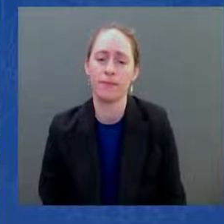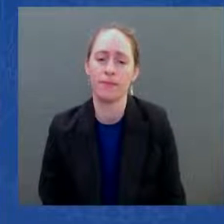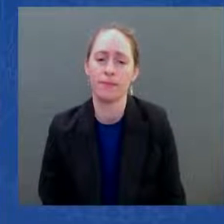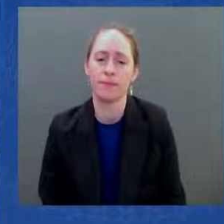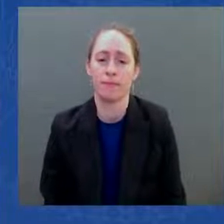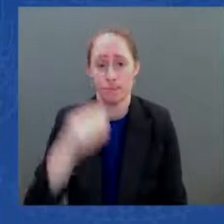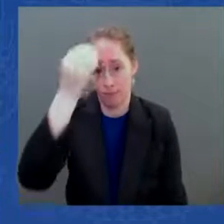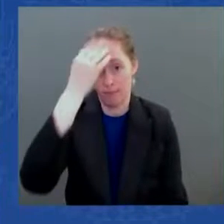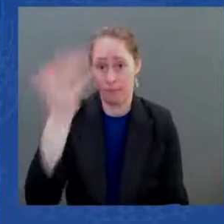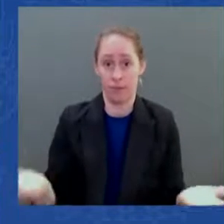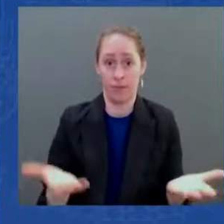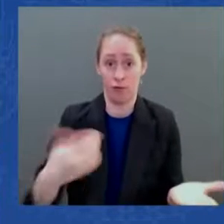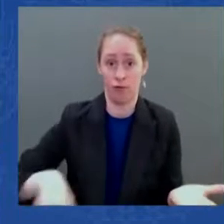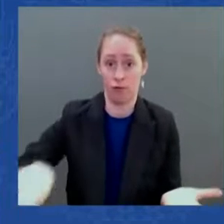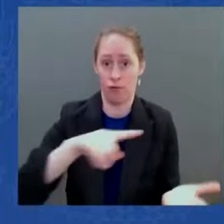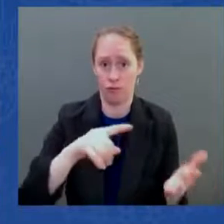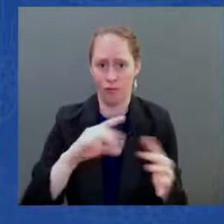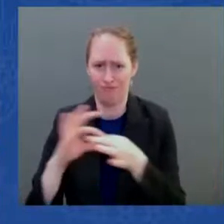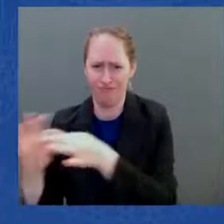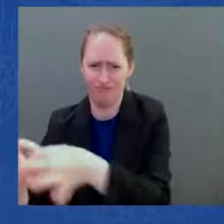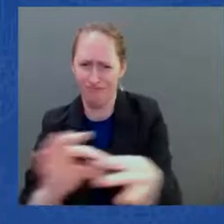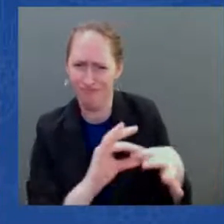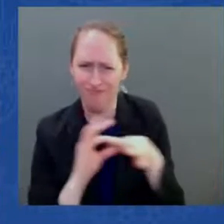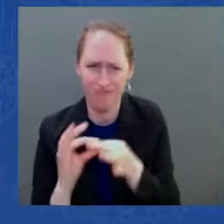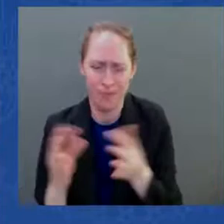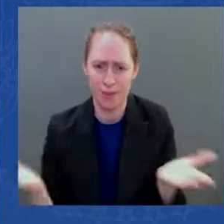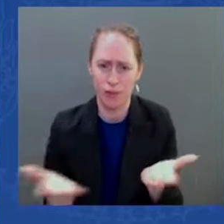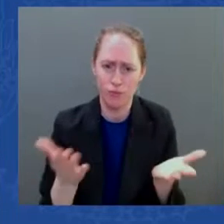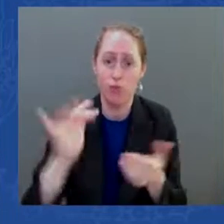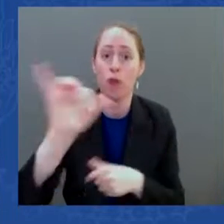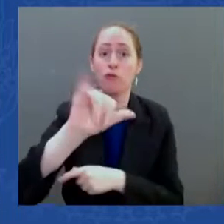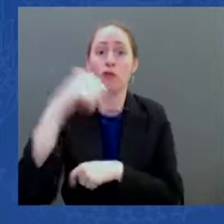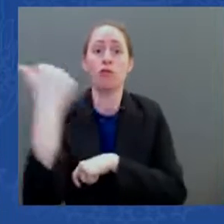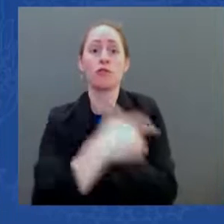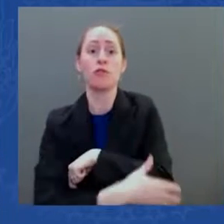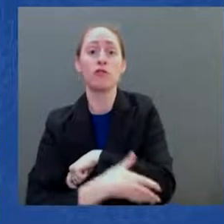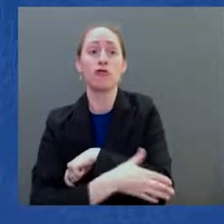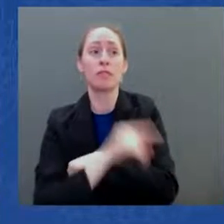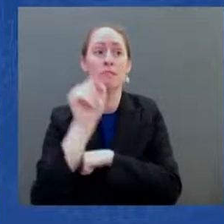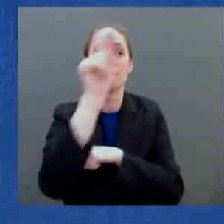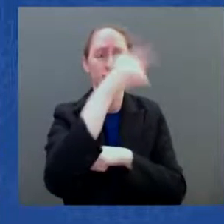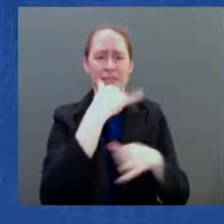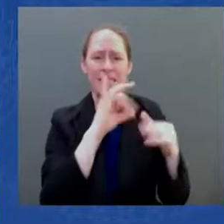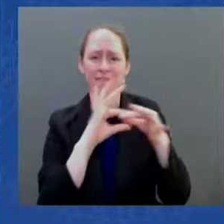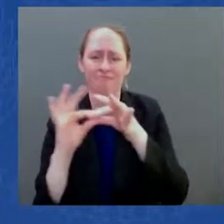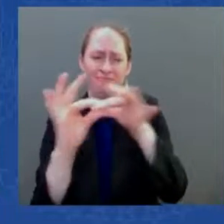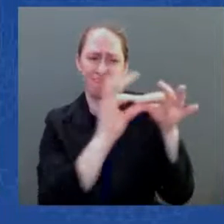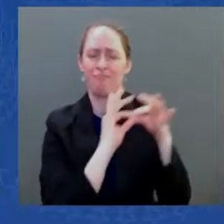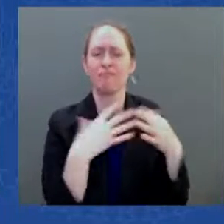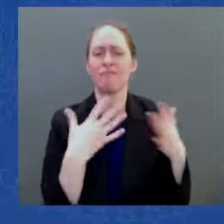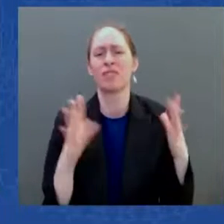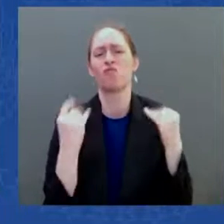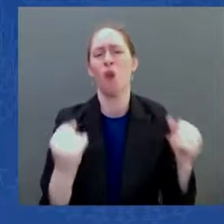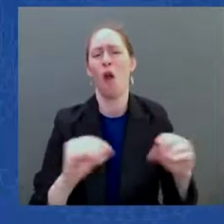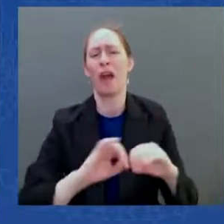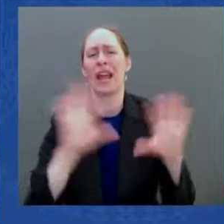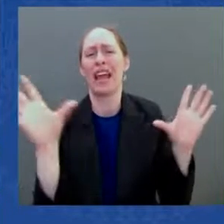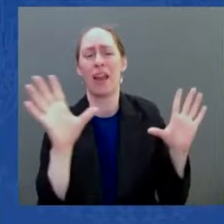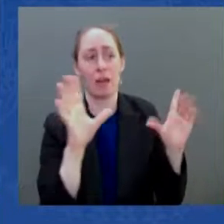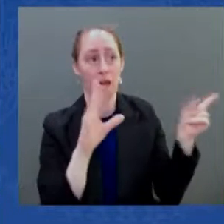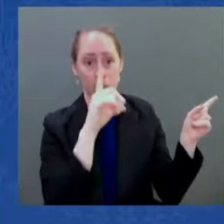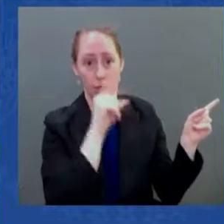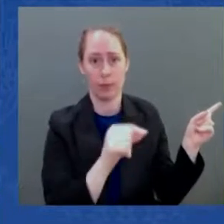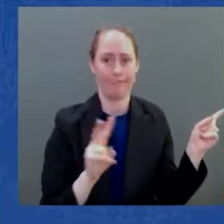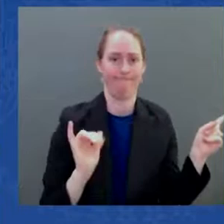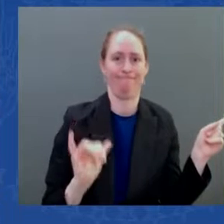an unmistakable message to Putin. He will never succeed in dominating and occupying all of Ukraine. He will not